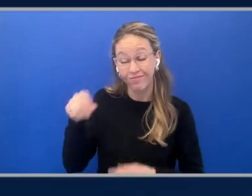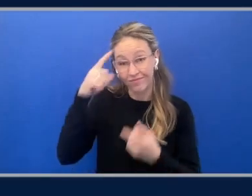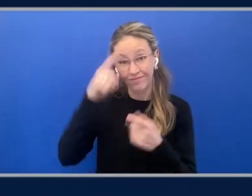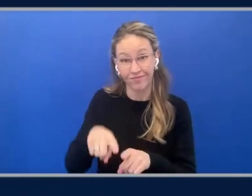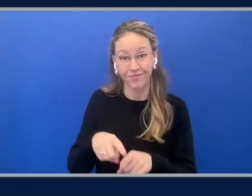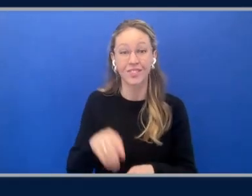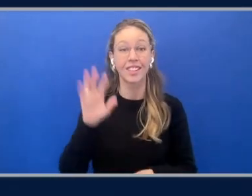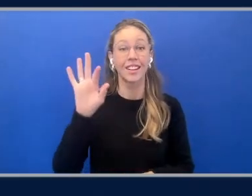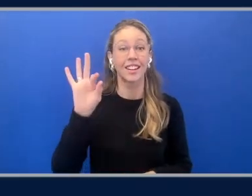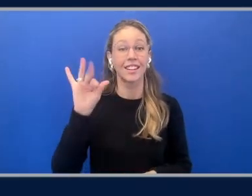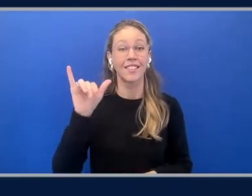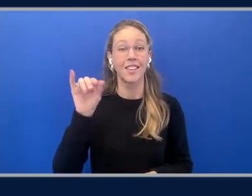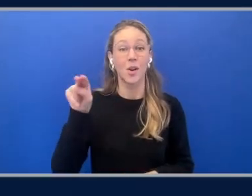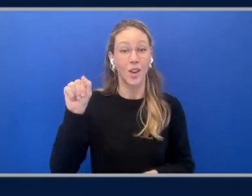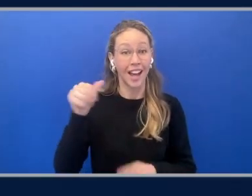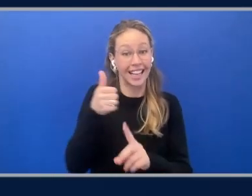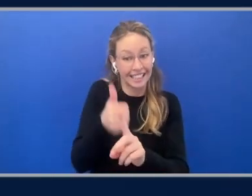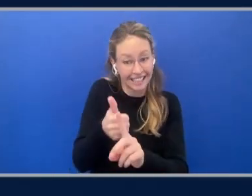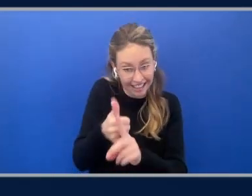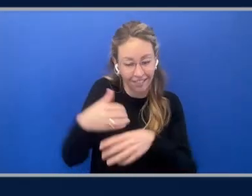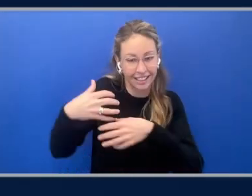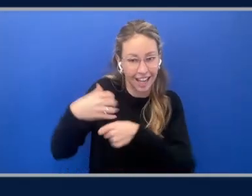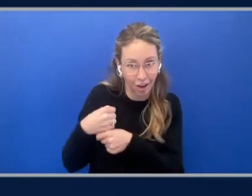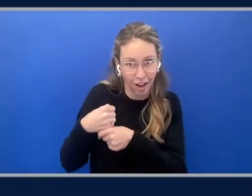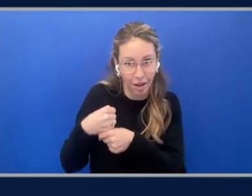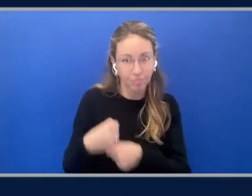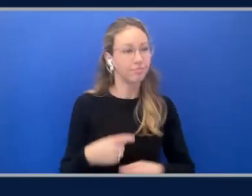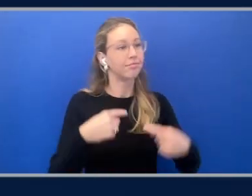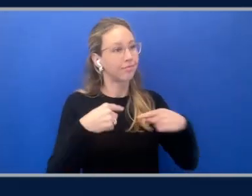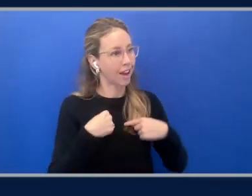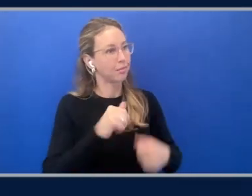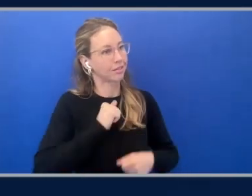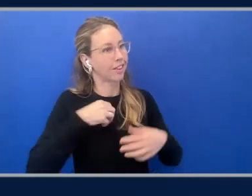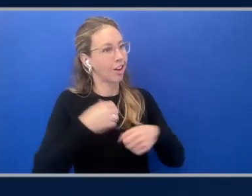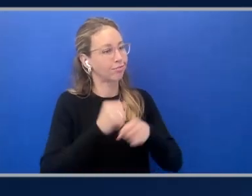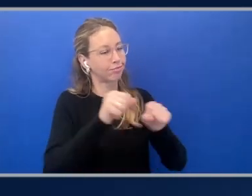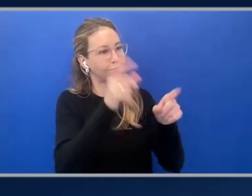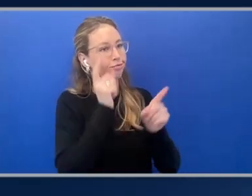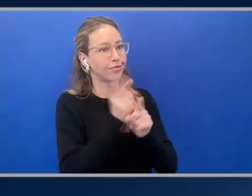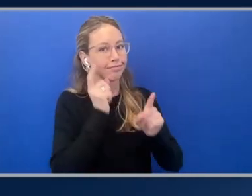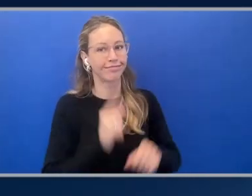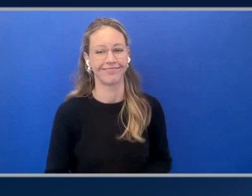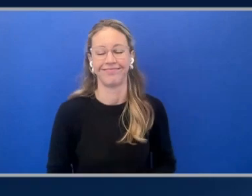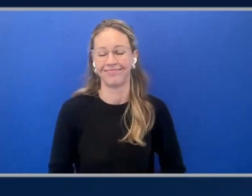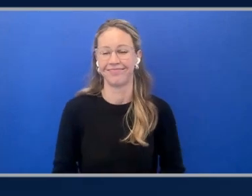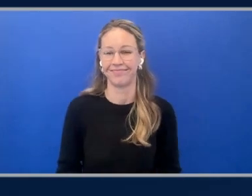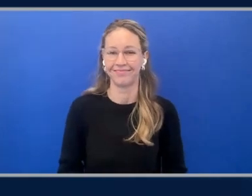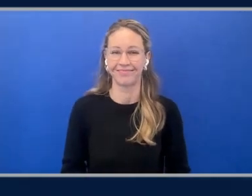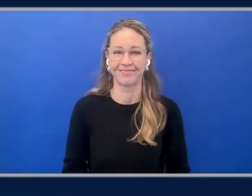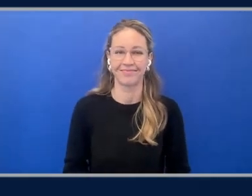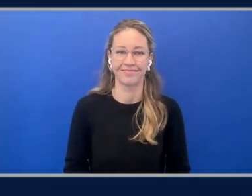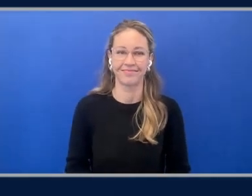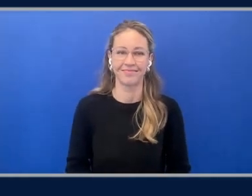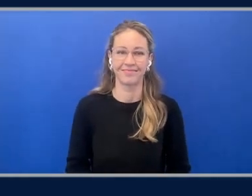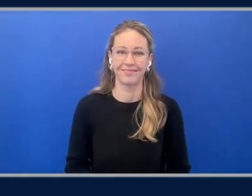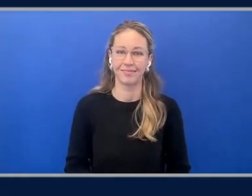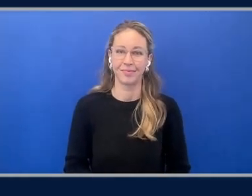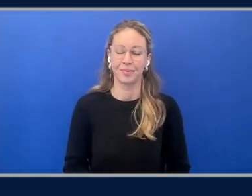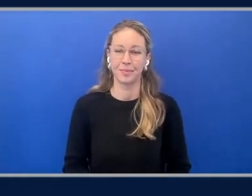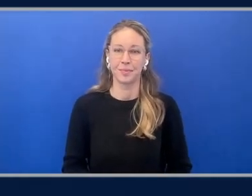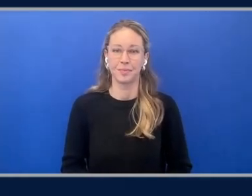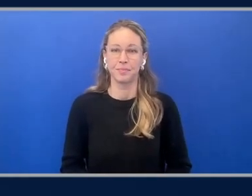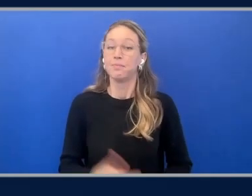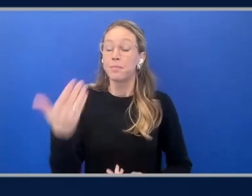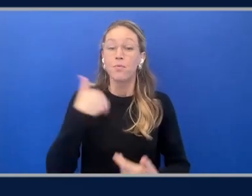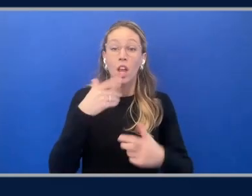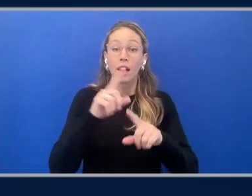acronym. Fiona is an acronym. No, I actually am an acronym. Yeah, and so there's different